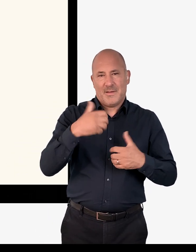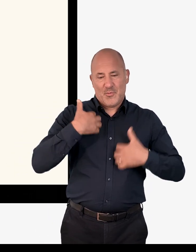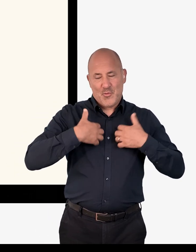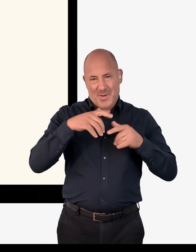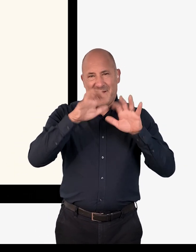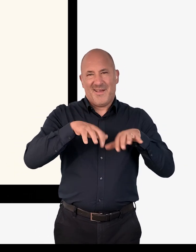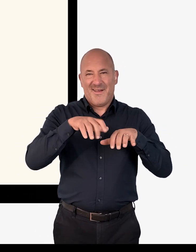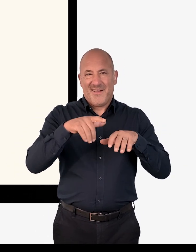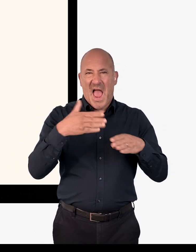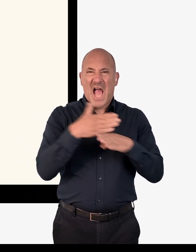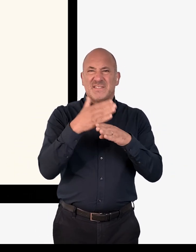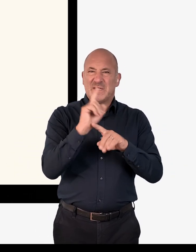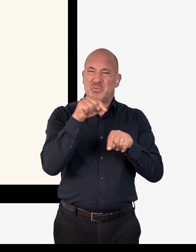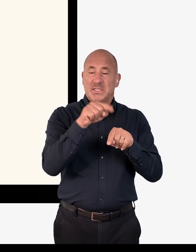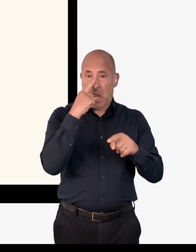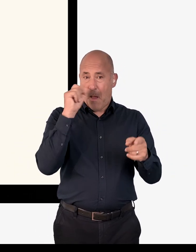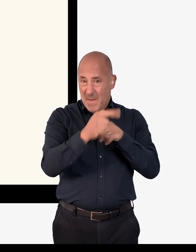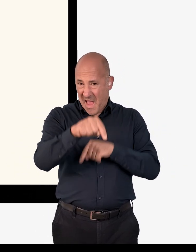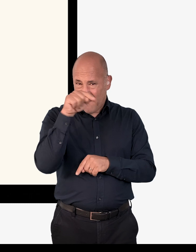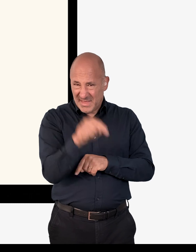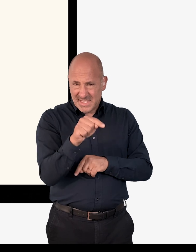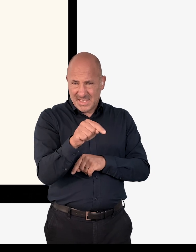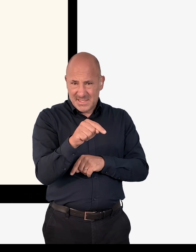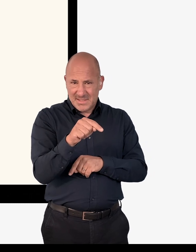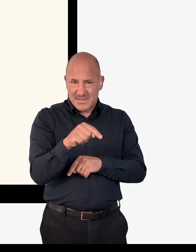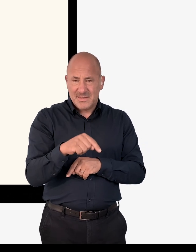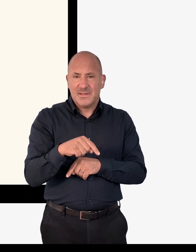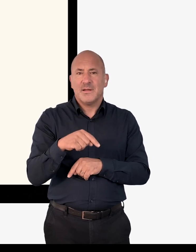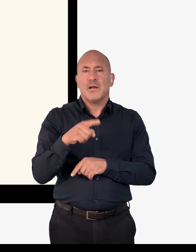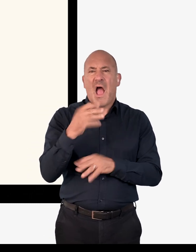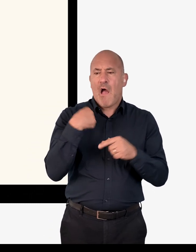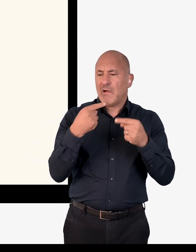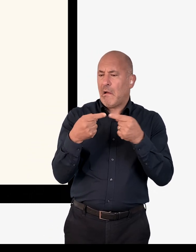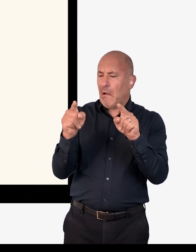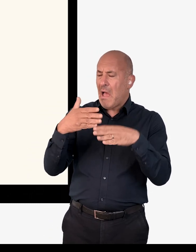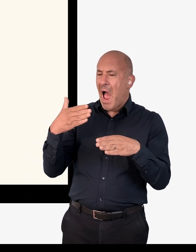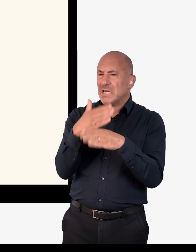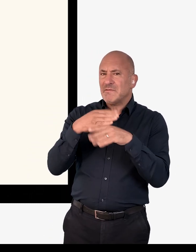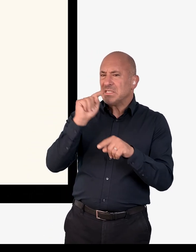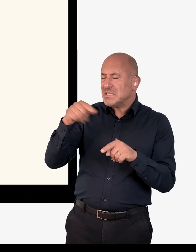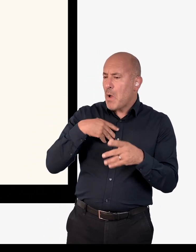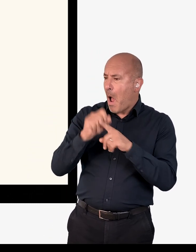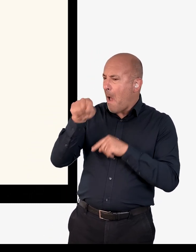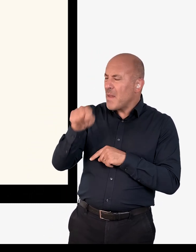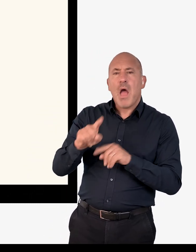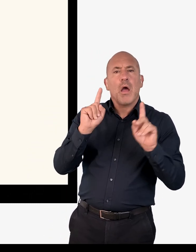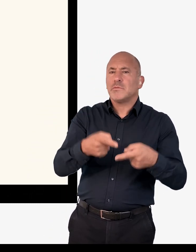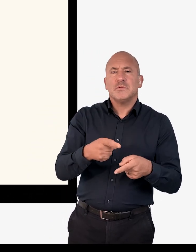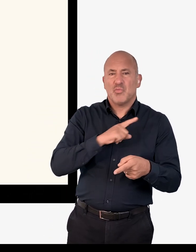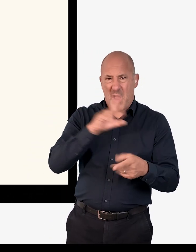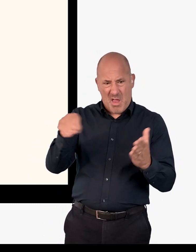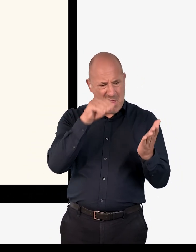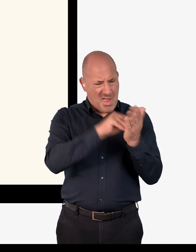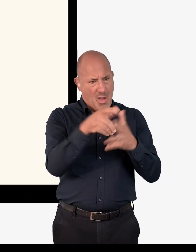only apply for activity outlined in your expression of interest. You should not apply for activities that were